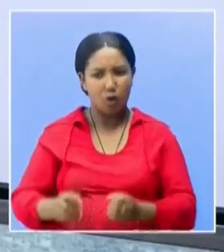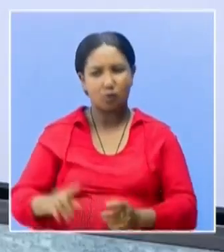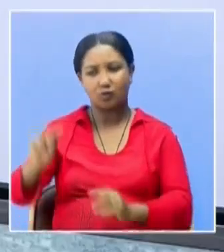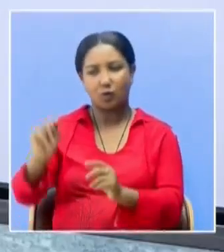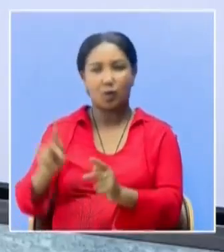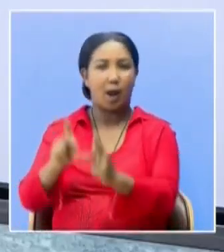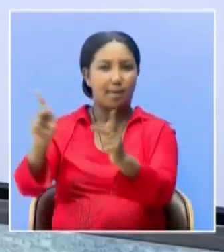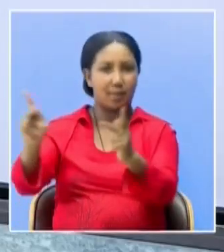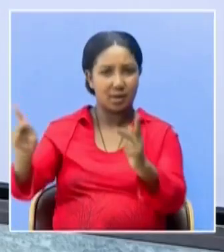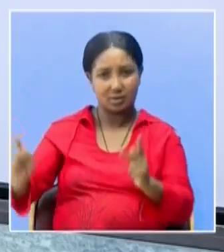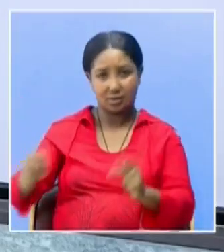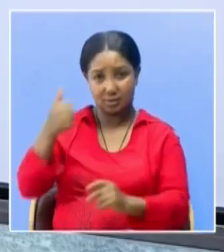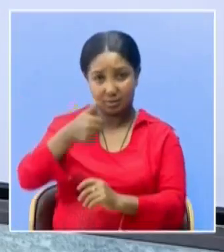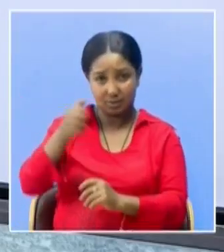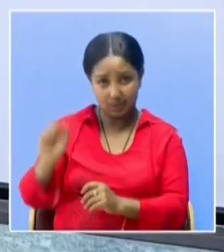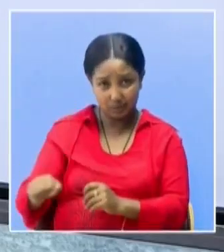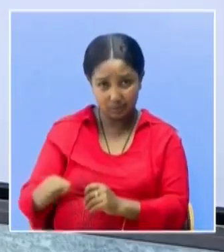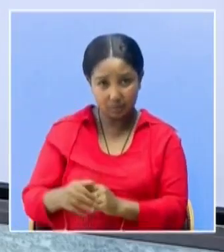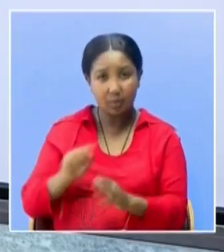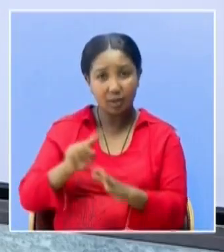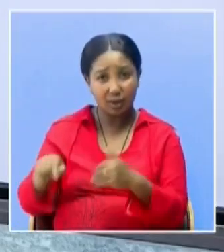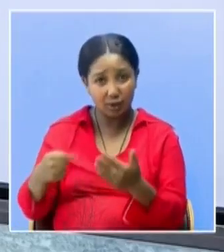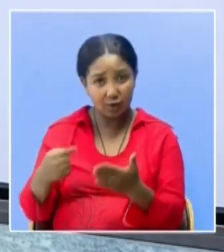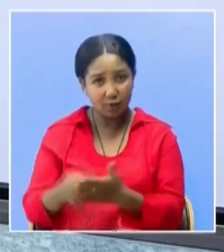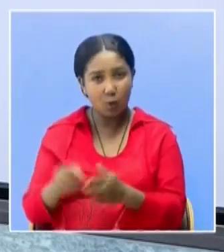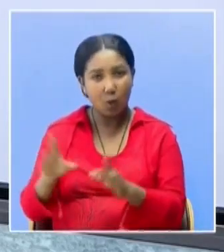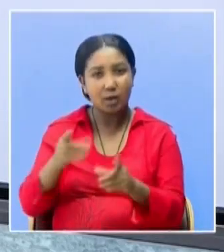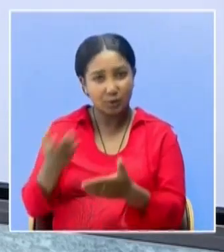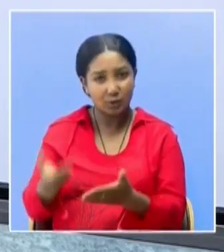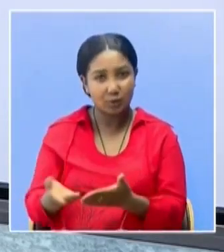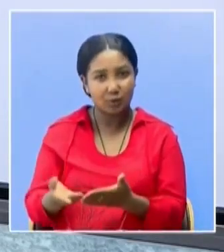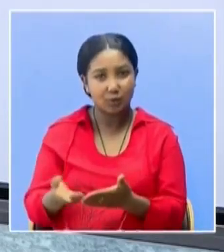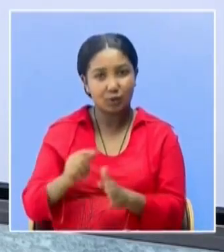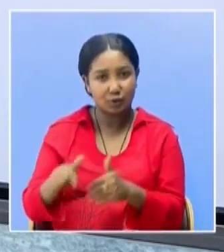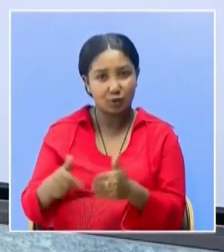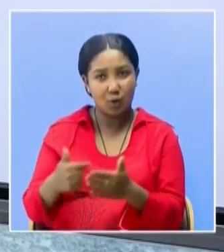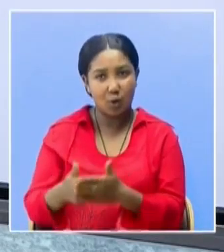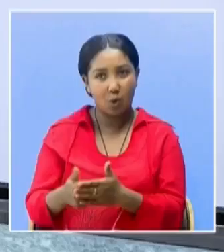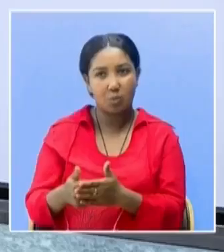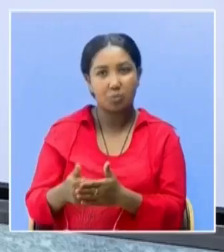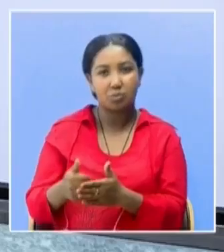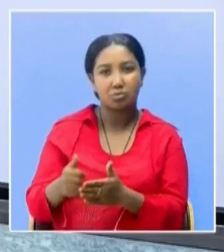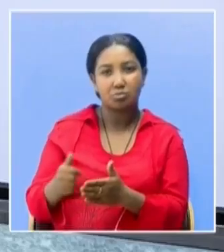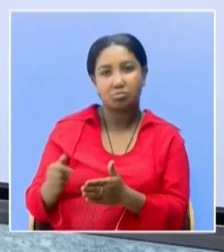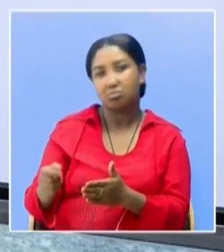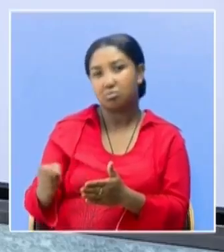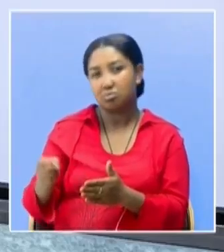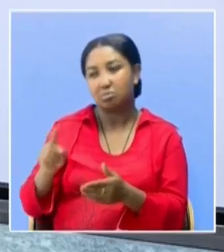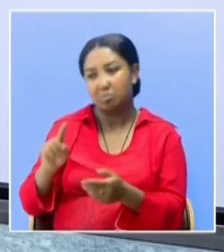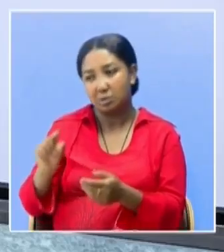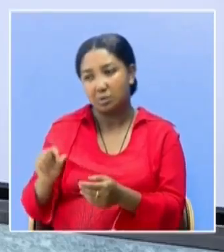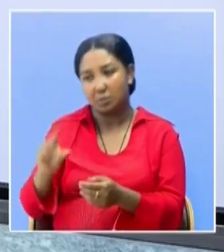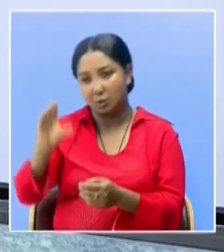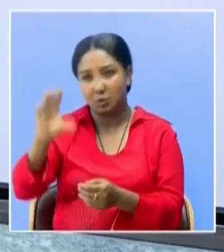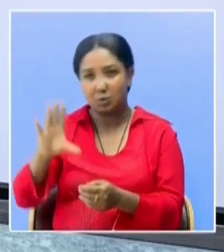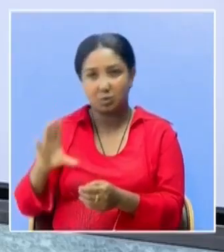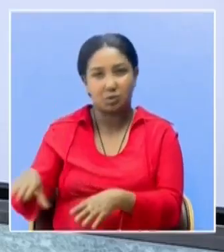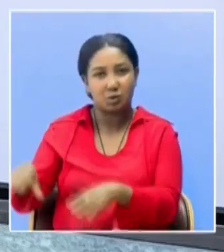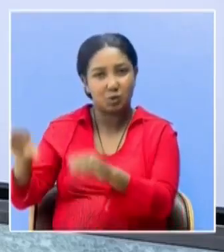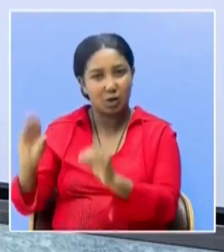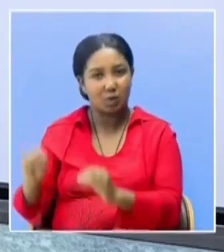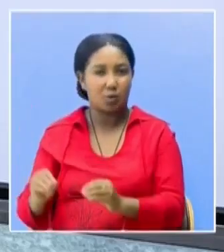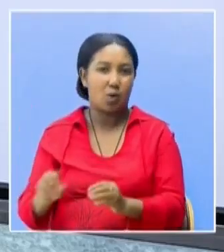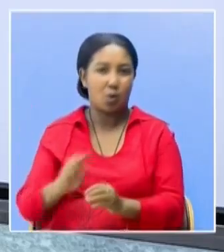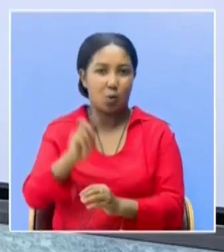historical places here in Addis. Therefore, what it is? So some of our students in their free time, it's maybe in their weekend